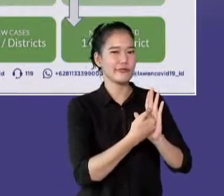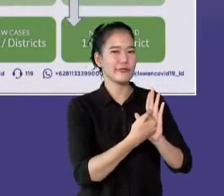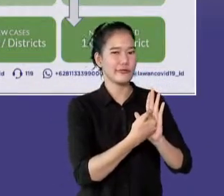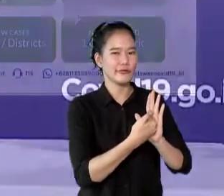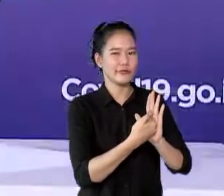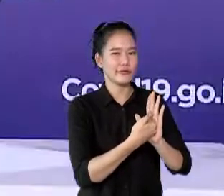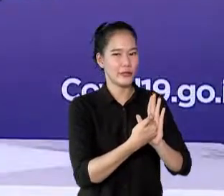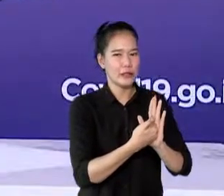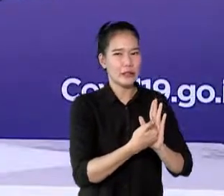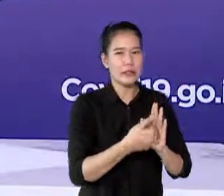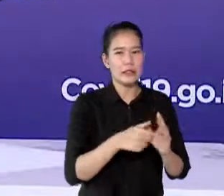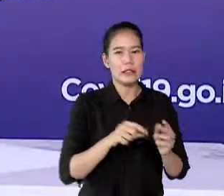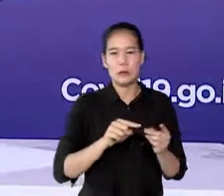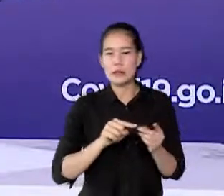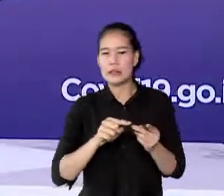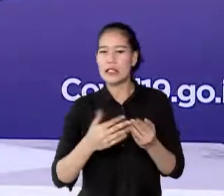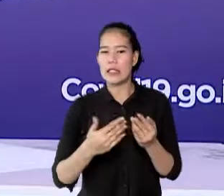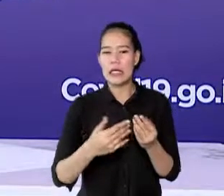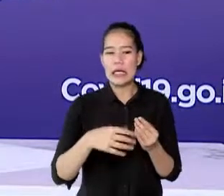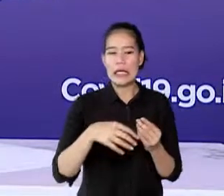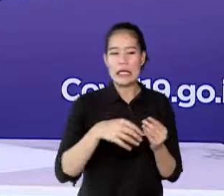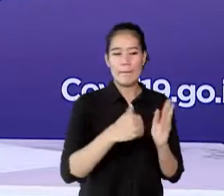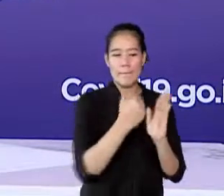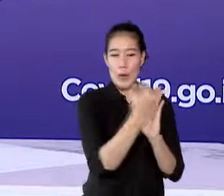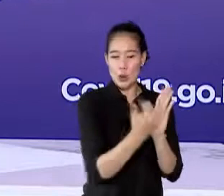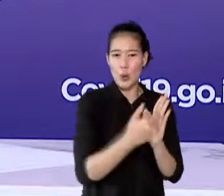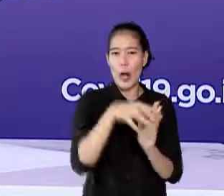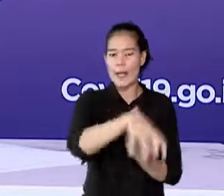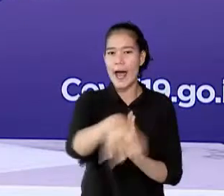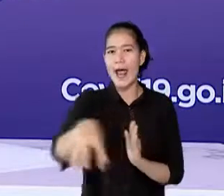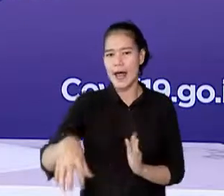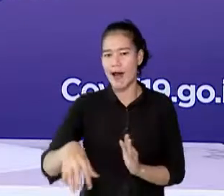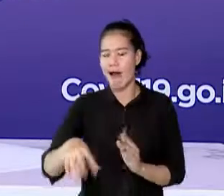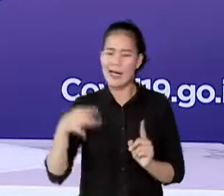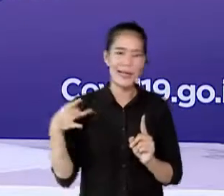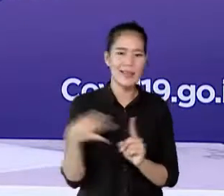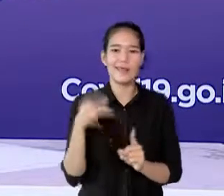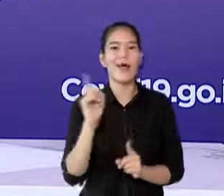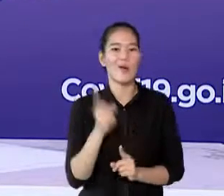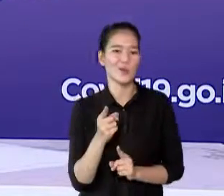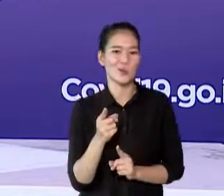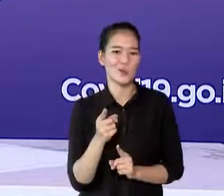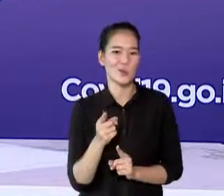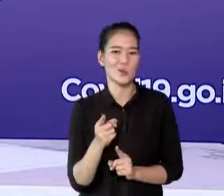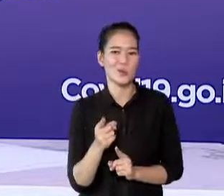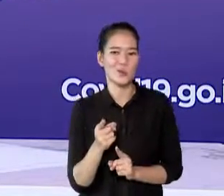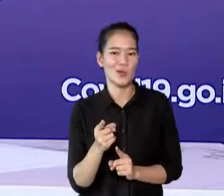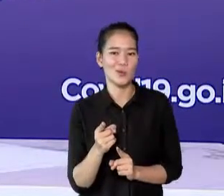and formulating policies that are anticipatory and facing negative changes